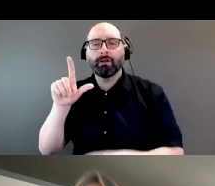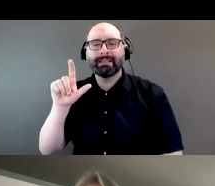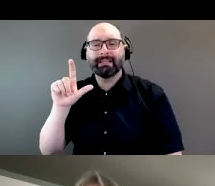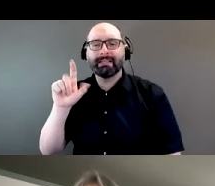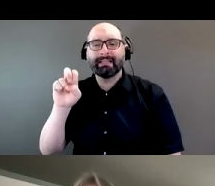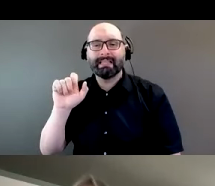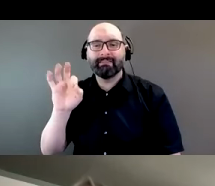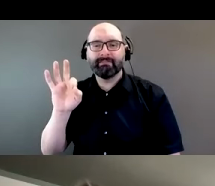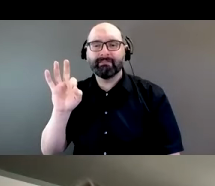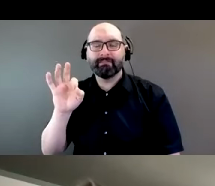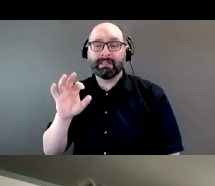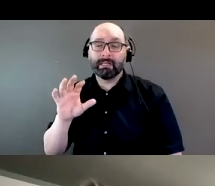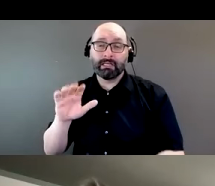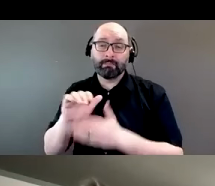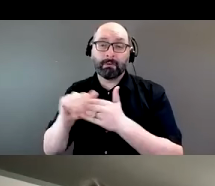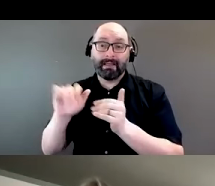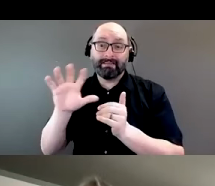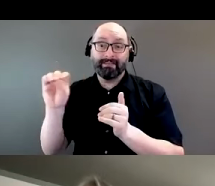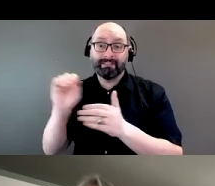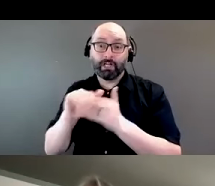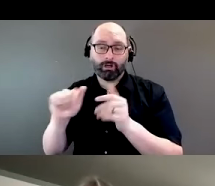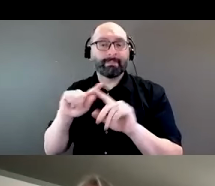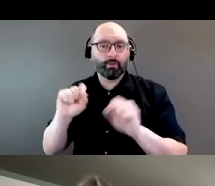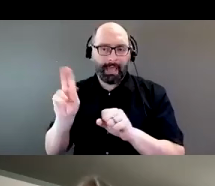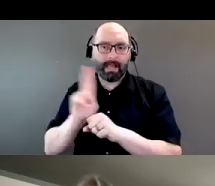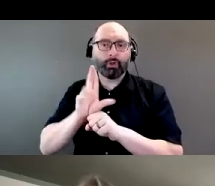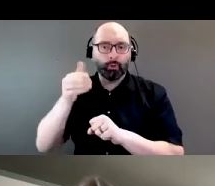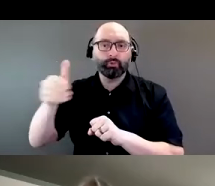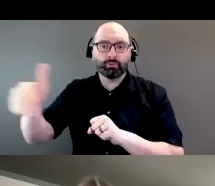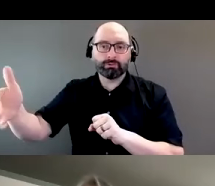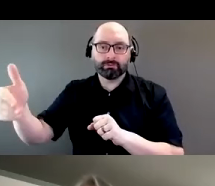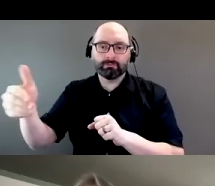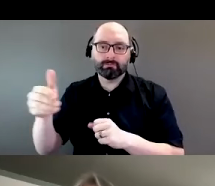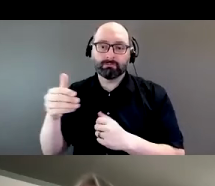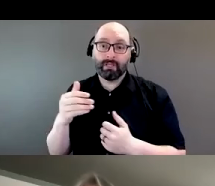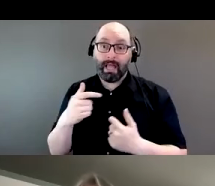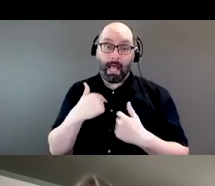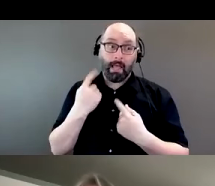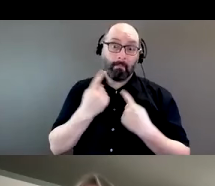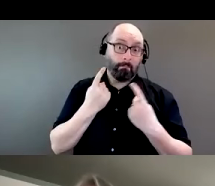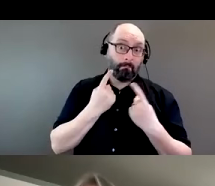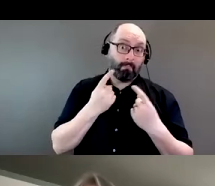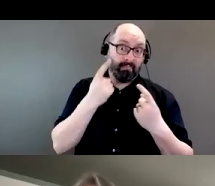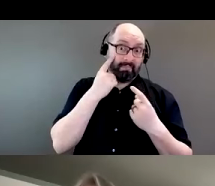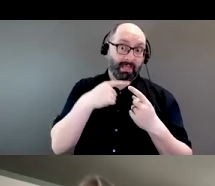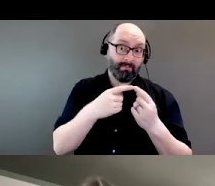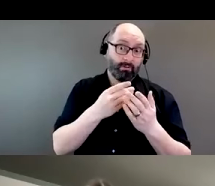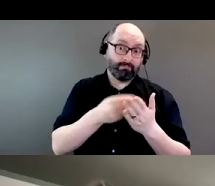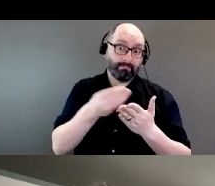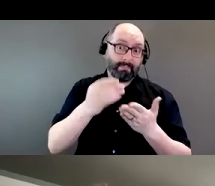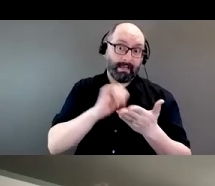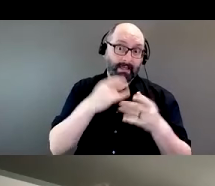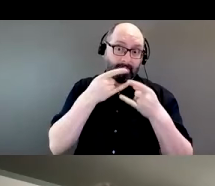It's about $50 and you can reuse it if you have the resources to get it. It's something that I'm looking into getting.